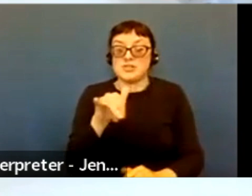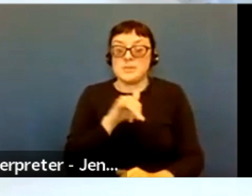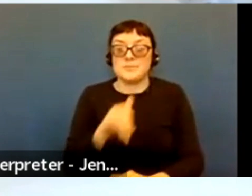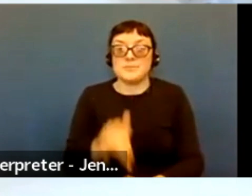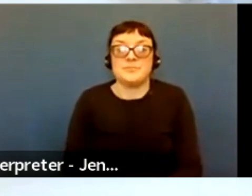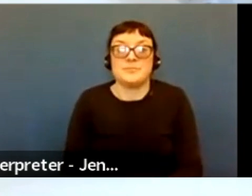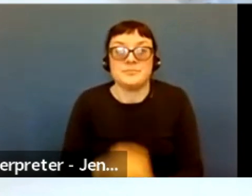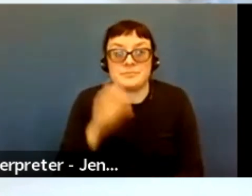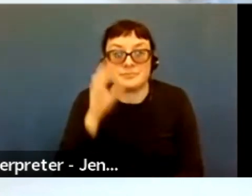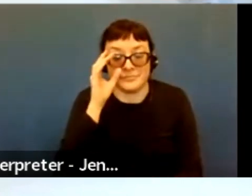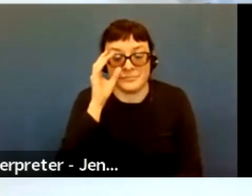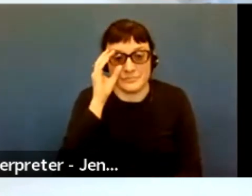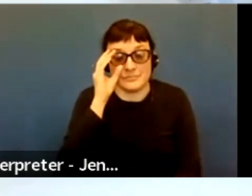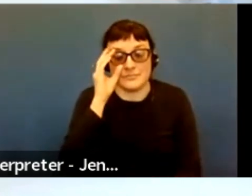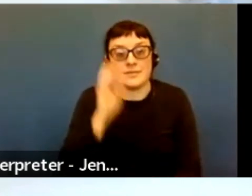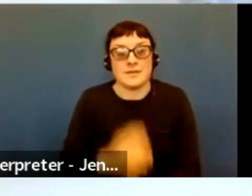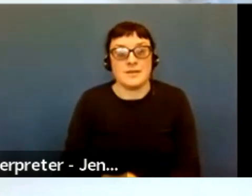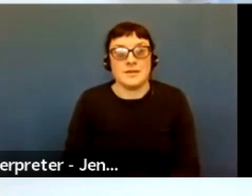example?